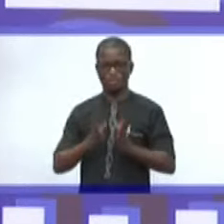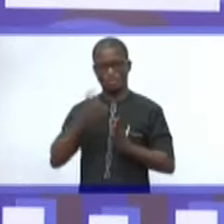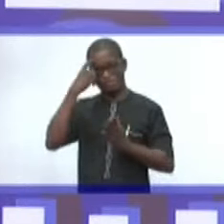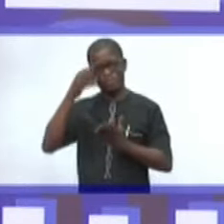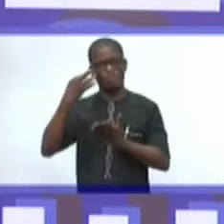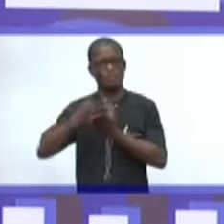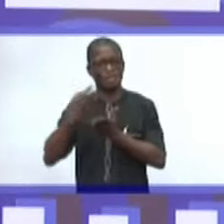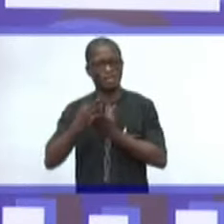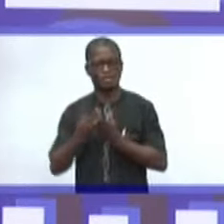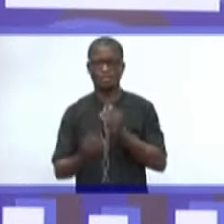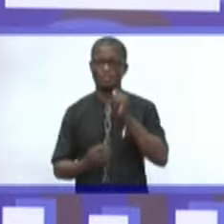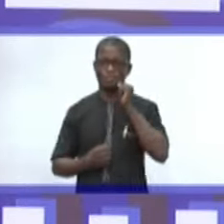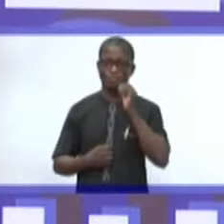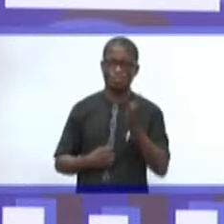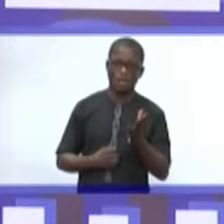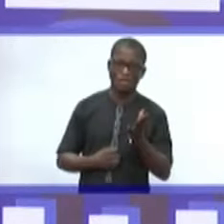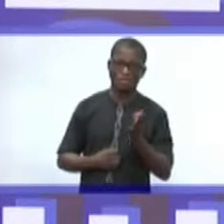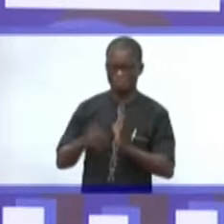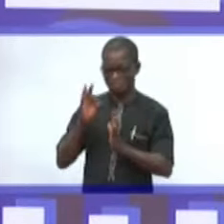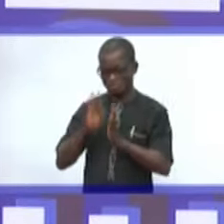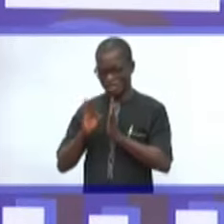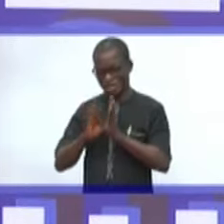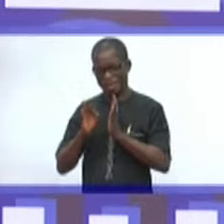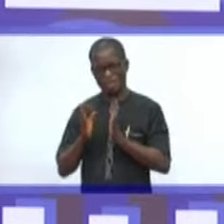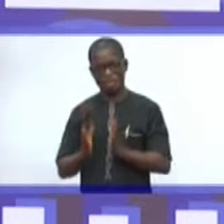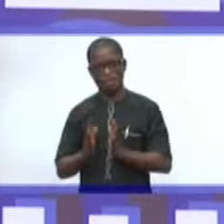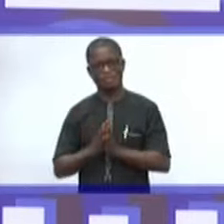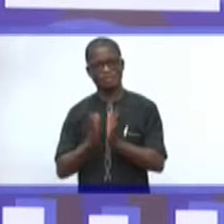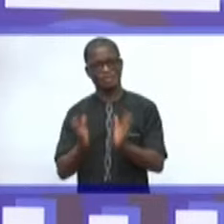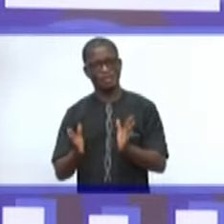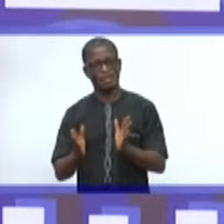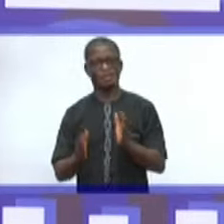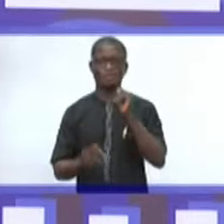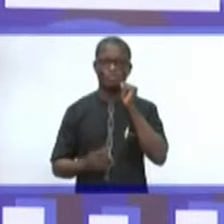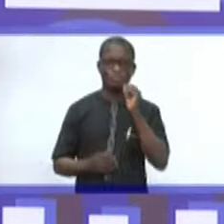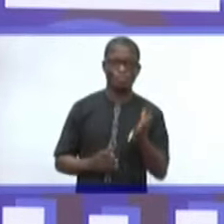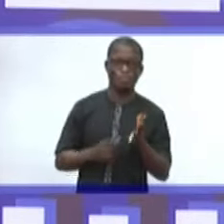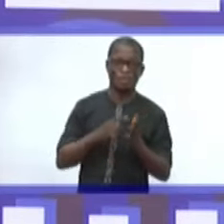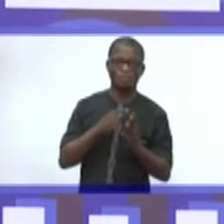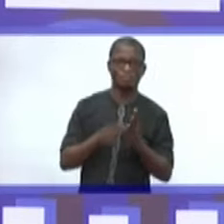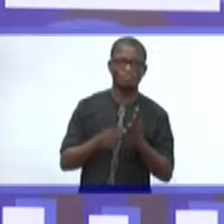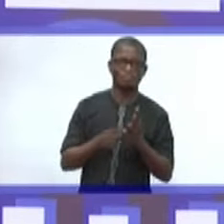Finance, woman. Accountant General, woman.